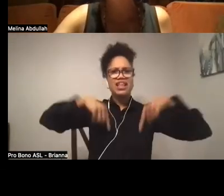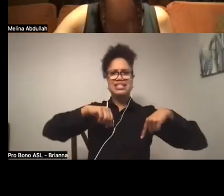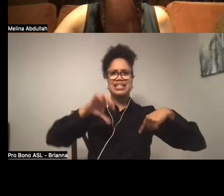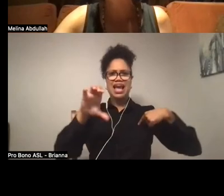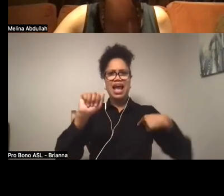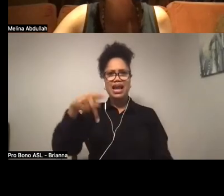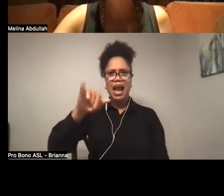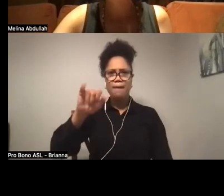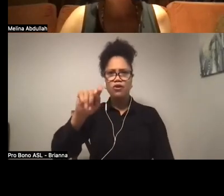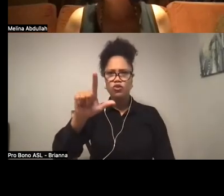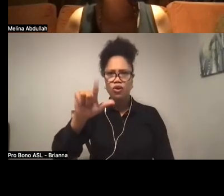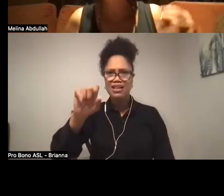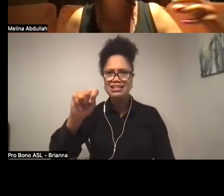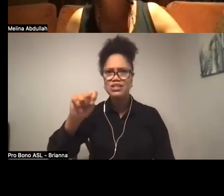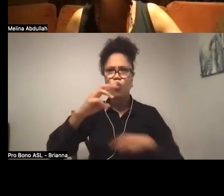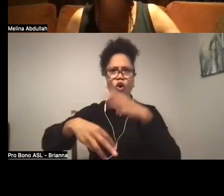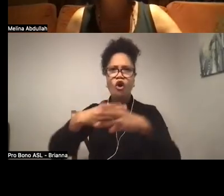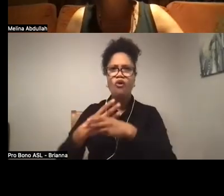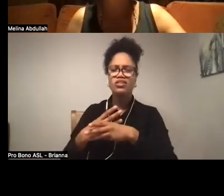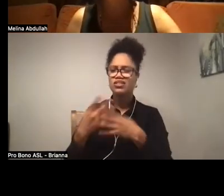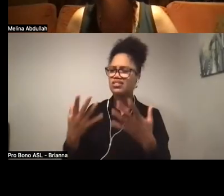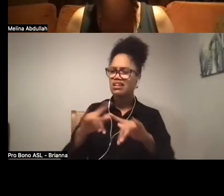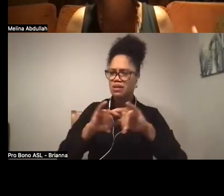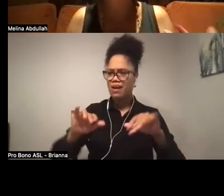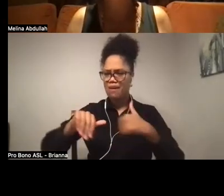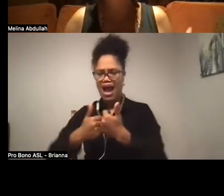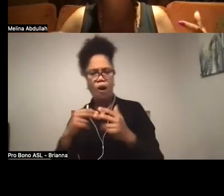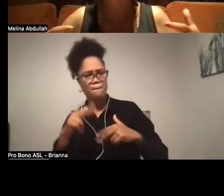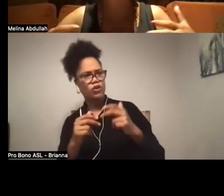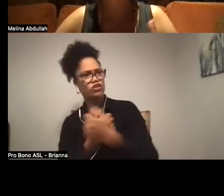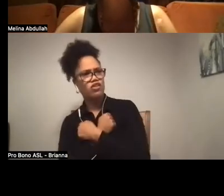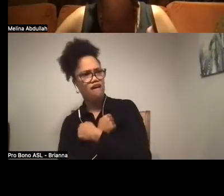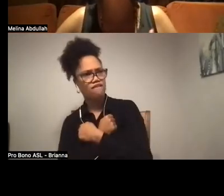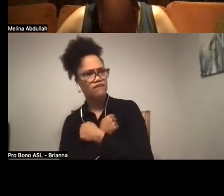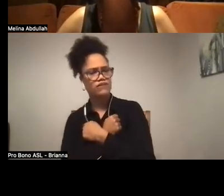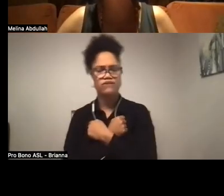capitalist nation, right? How do we give and receive in ways that are